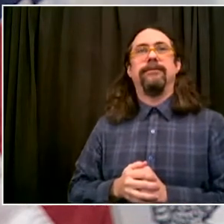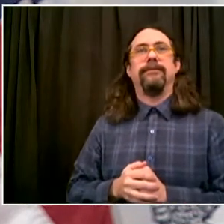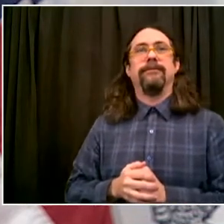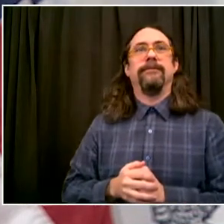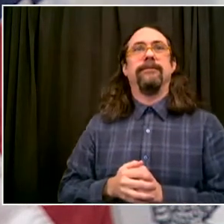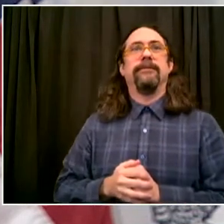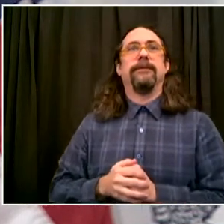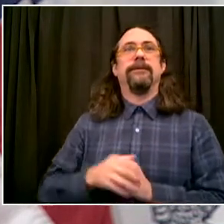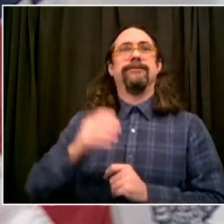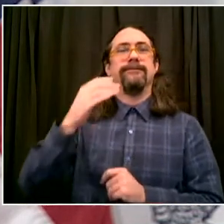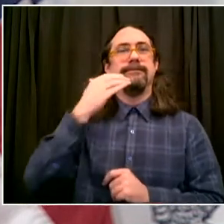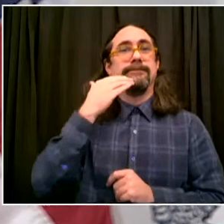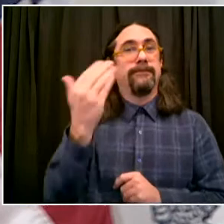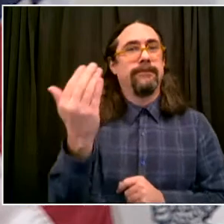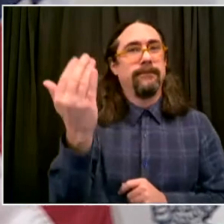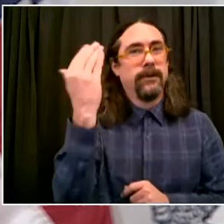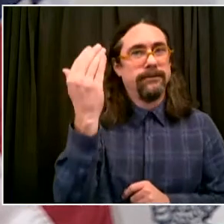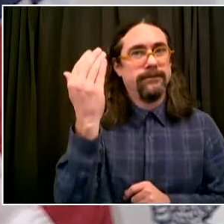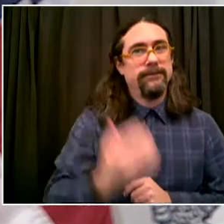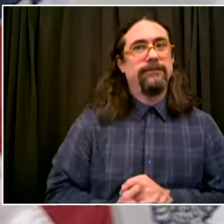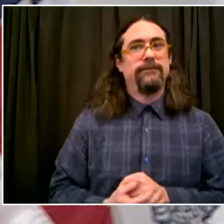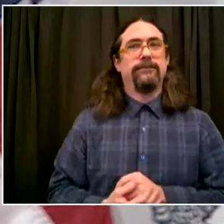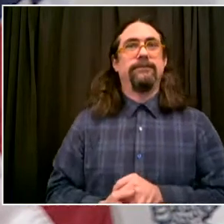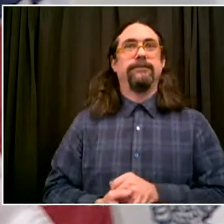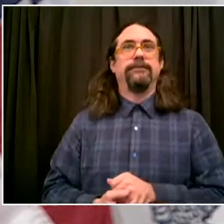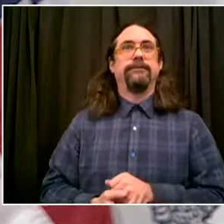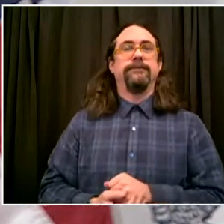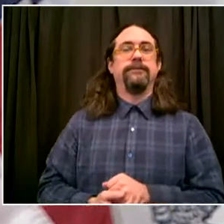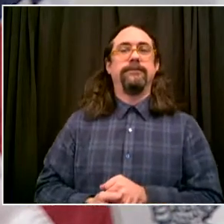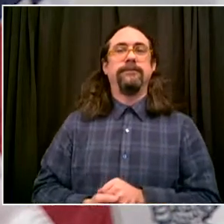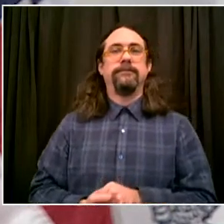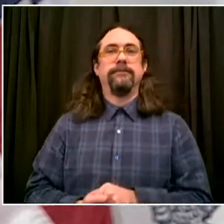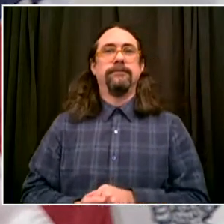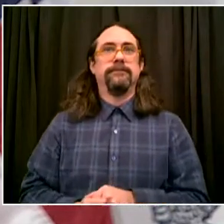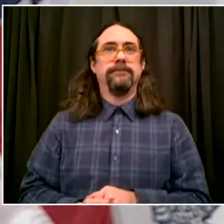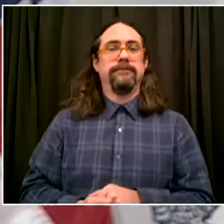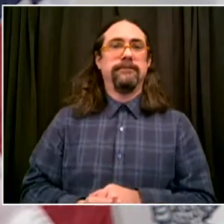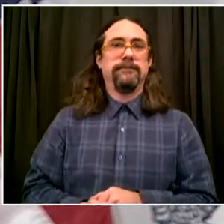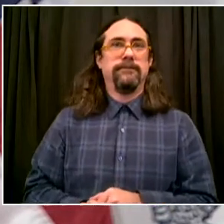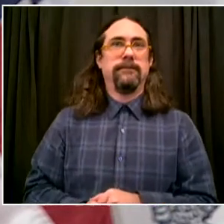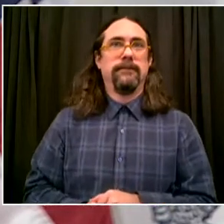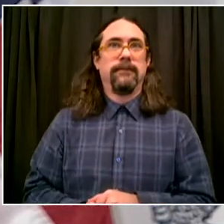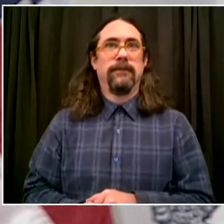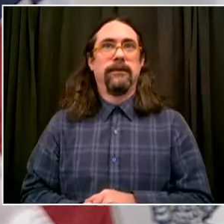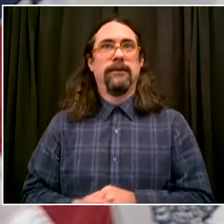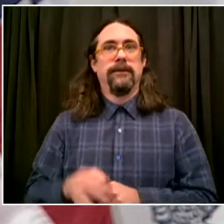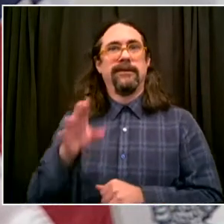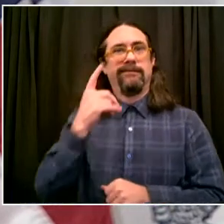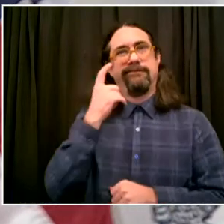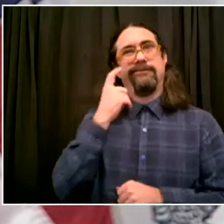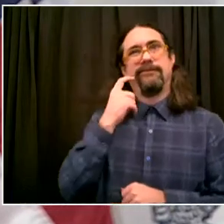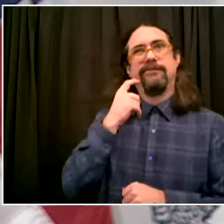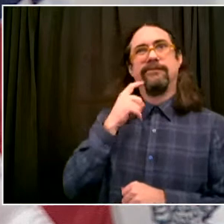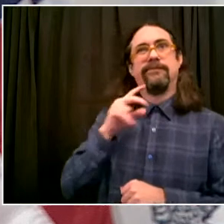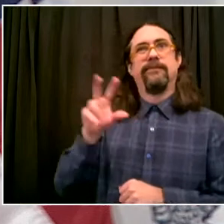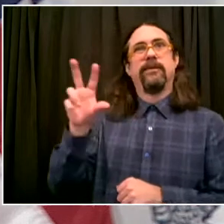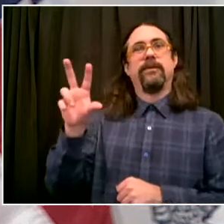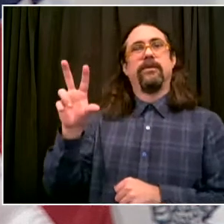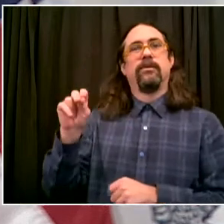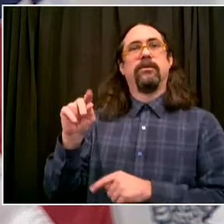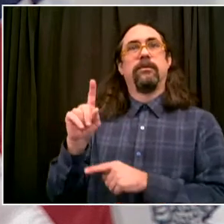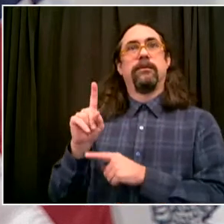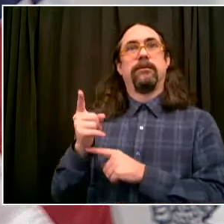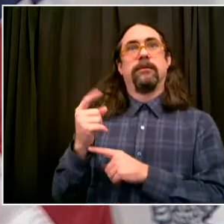an hour ago, Governor Cuomo, while driving into the city, told Juliet Papa of 1010 Winds that service